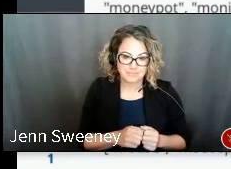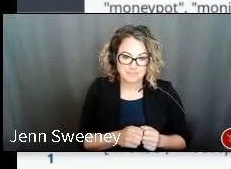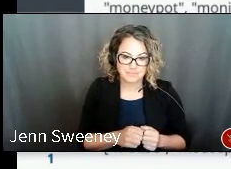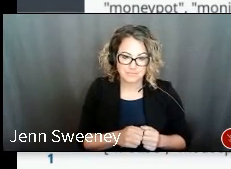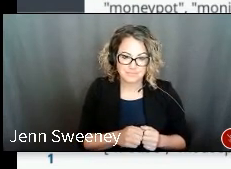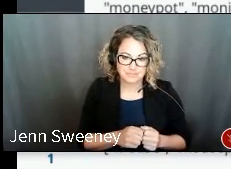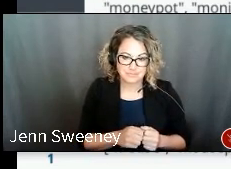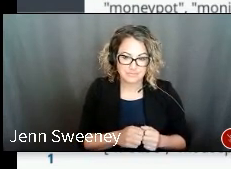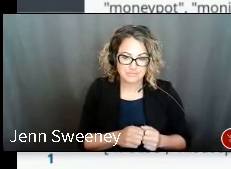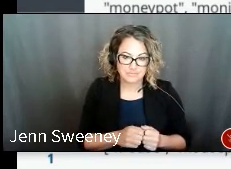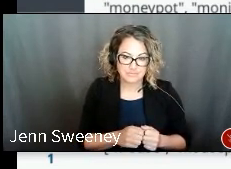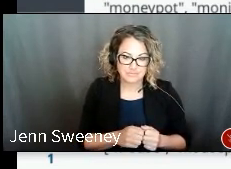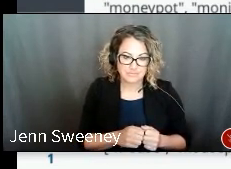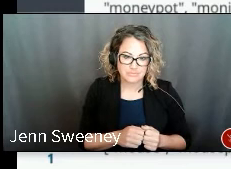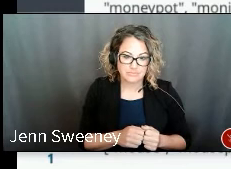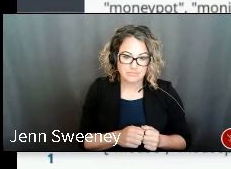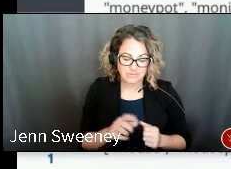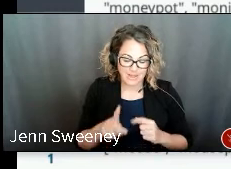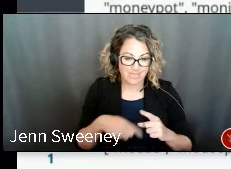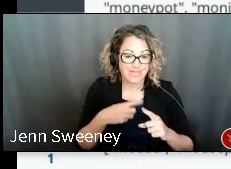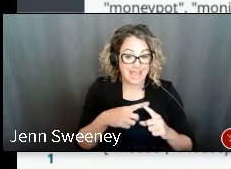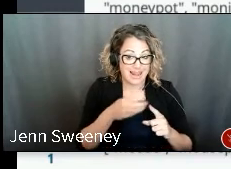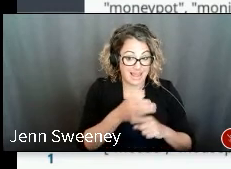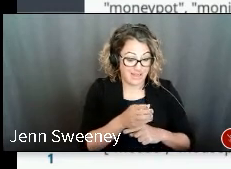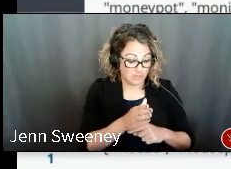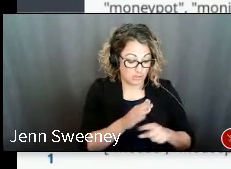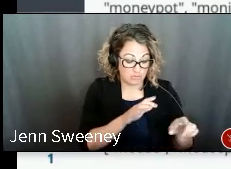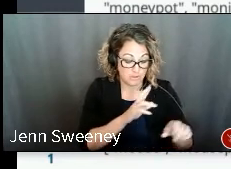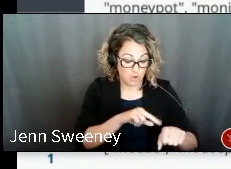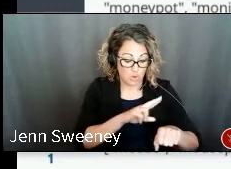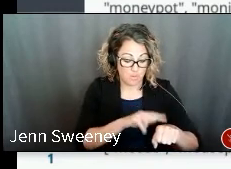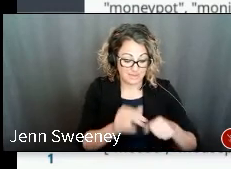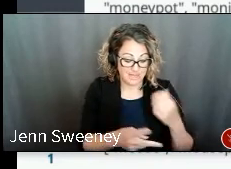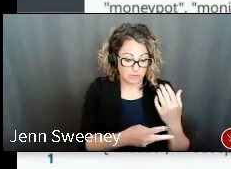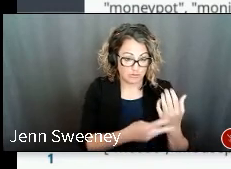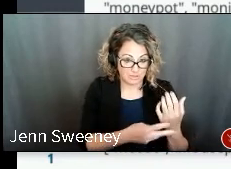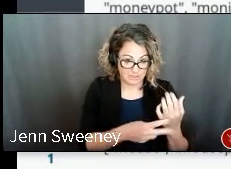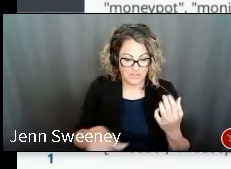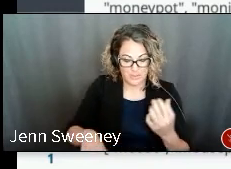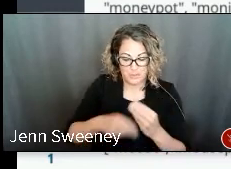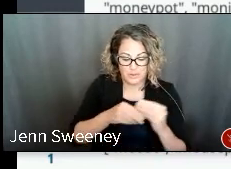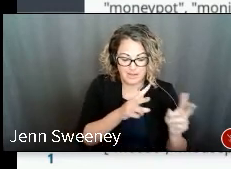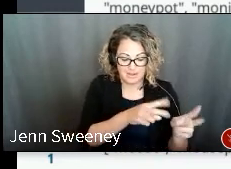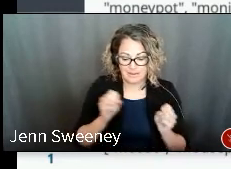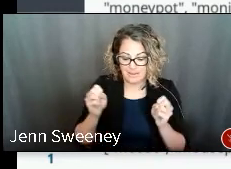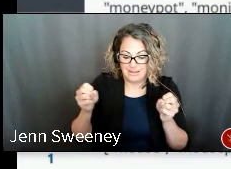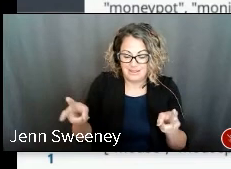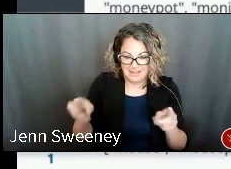then we should input the query strings here, the query string